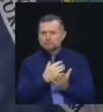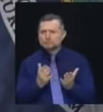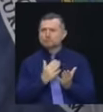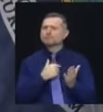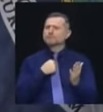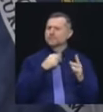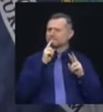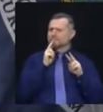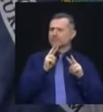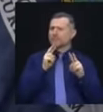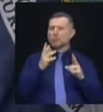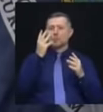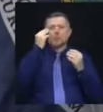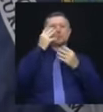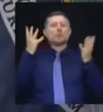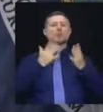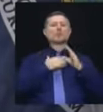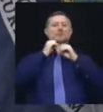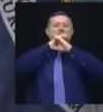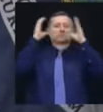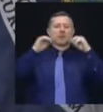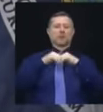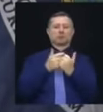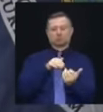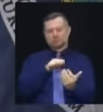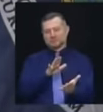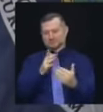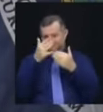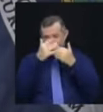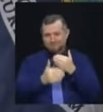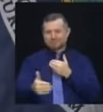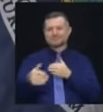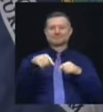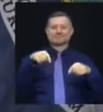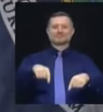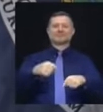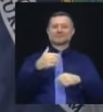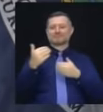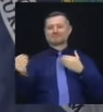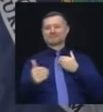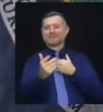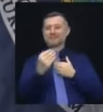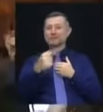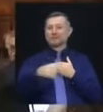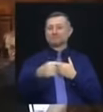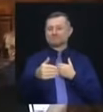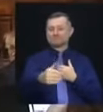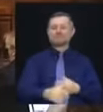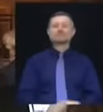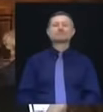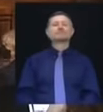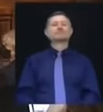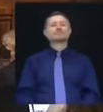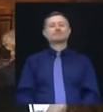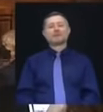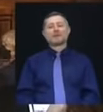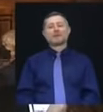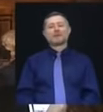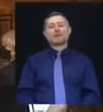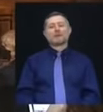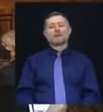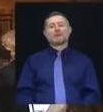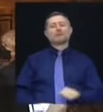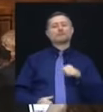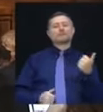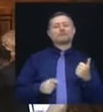in a matter of a couple weeks. Lieutenant Governor. Dennis Slattery from Newsday. Or, no, I'm sorry, Daily